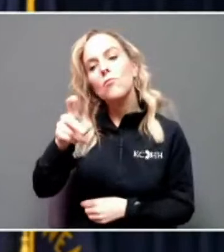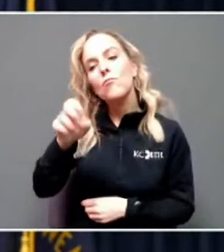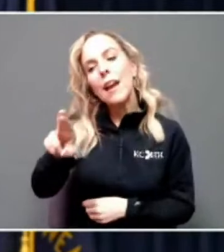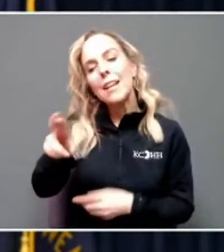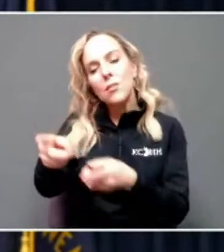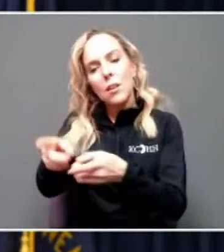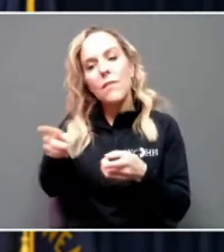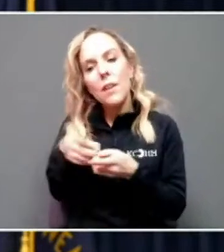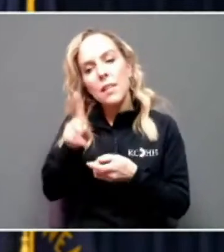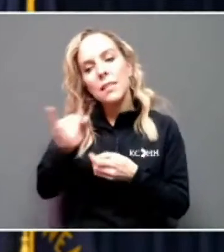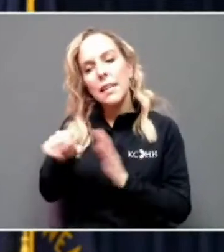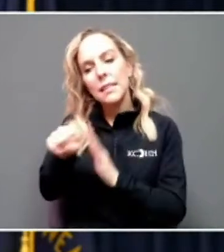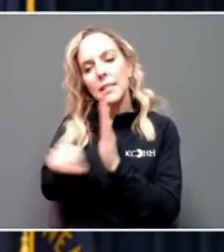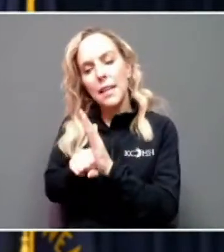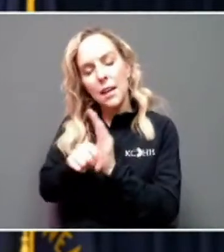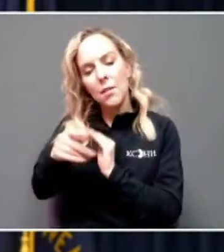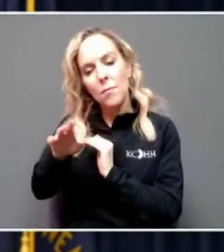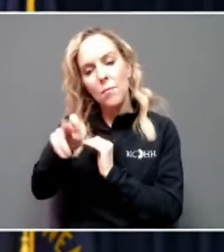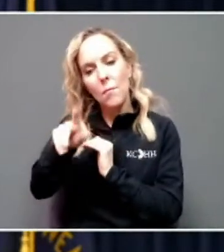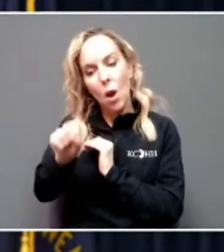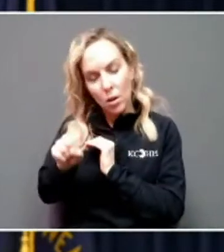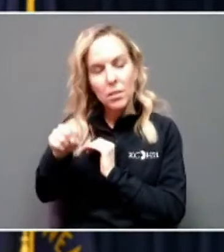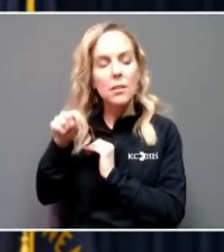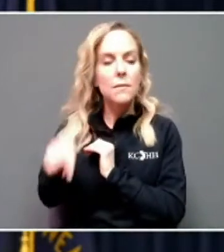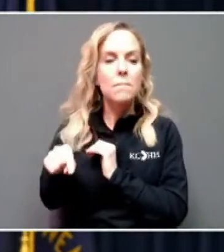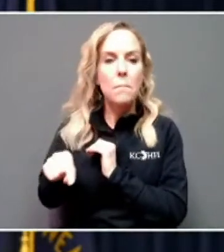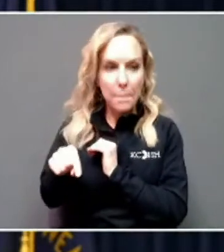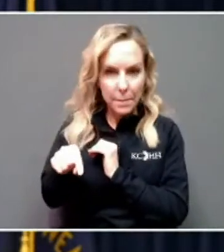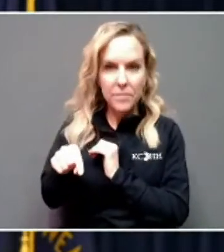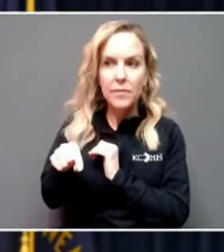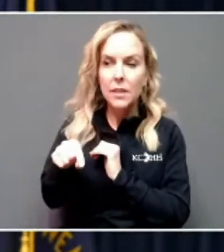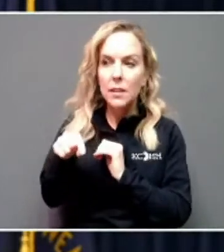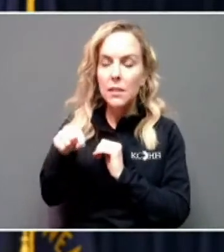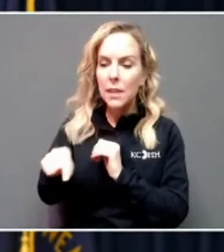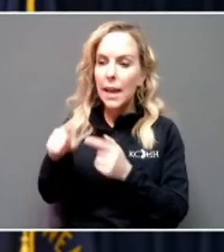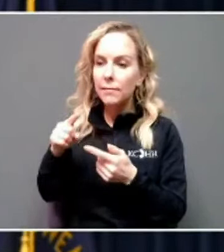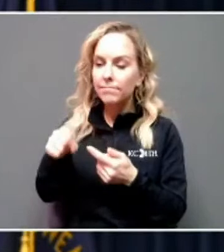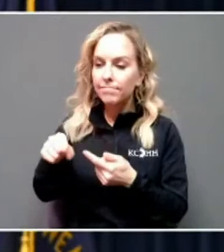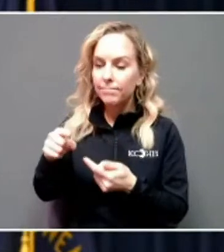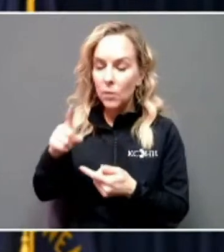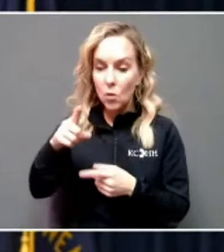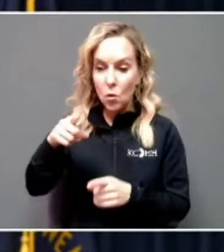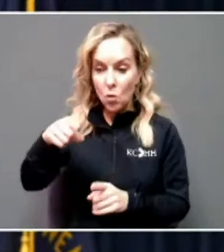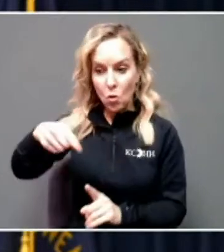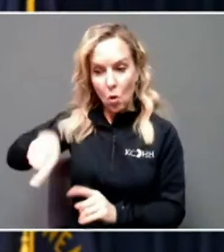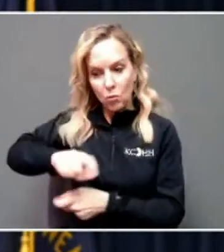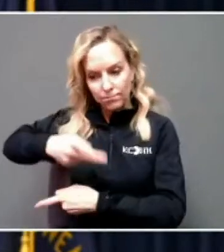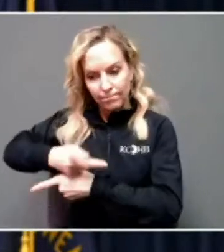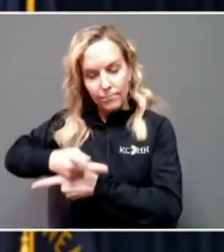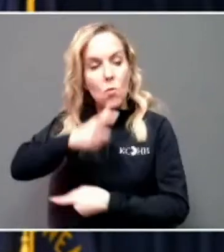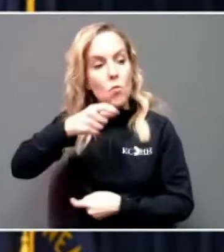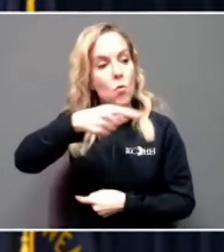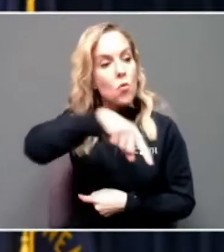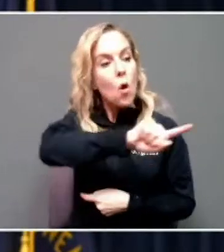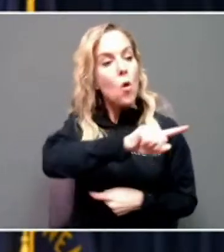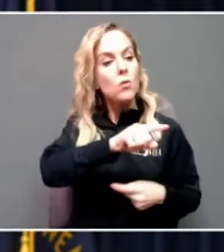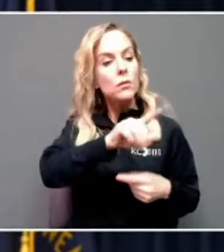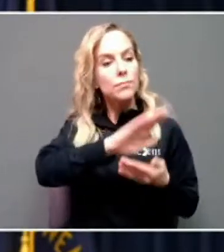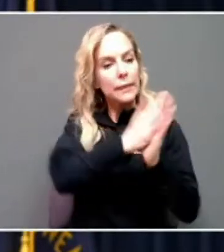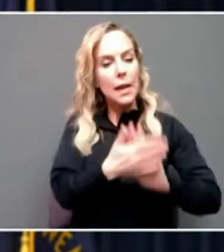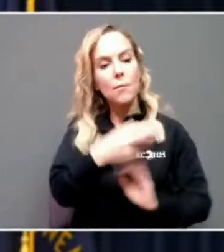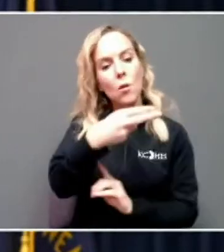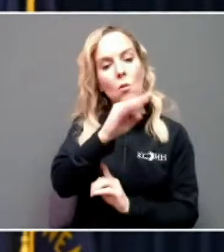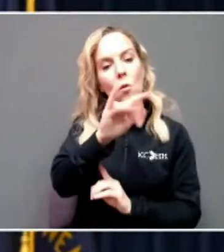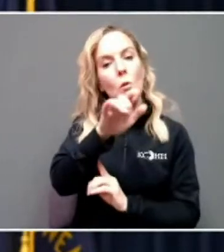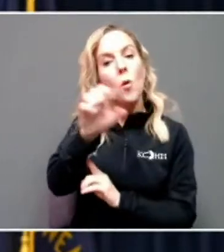they have brought in folks rendered homeless by the tornadoes and taking care of them. And I will tell you, as park rangers, we're